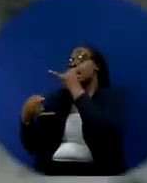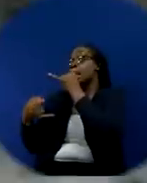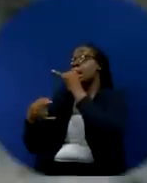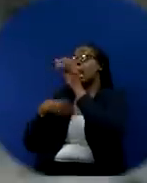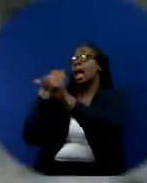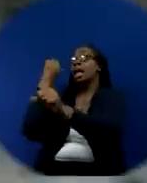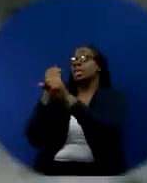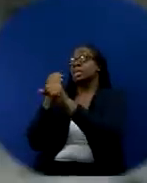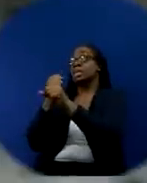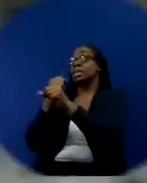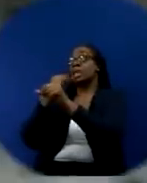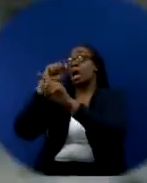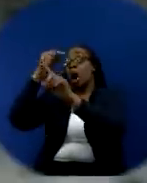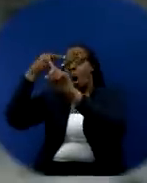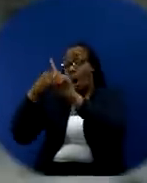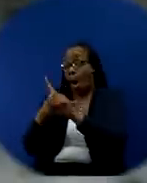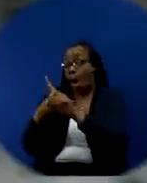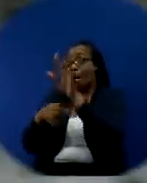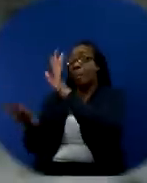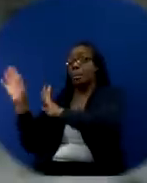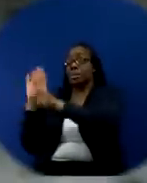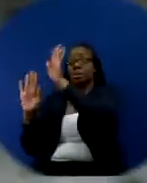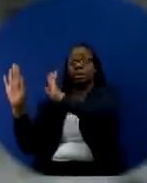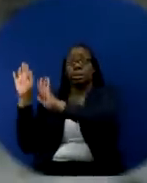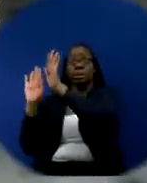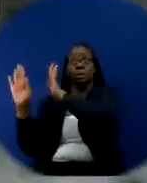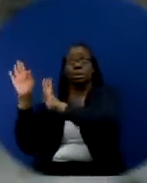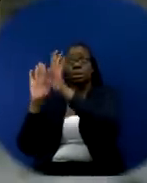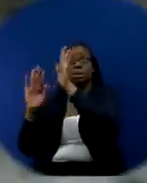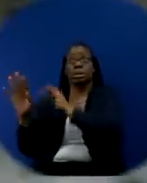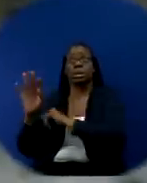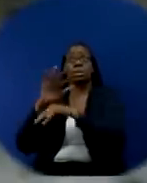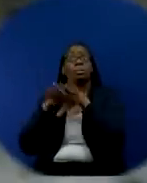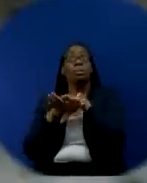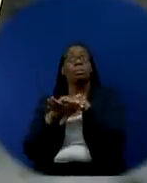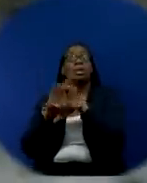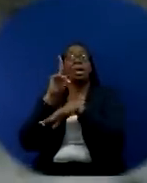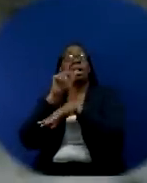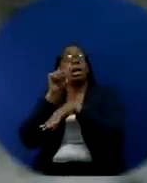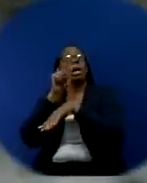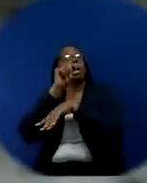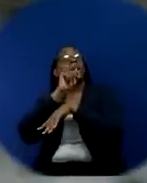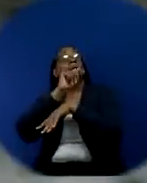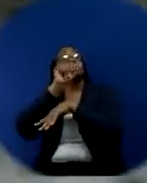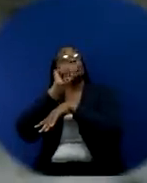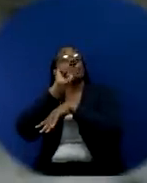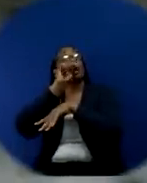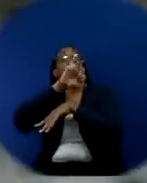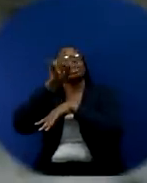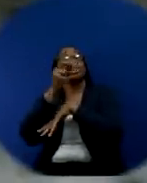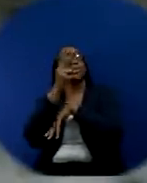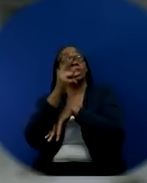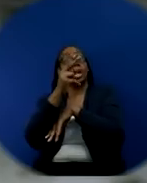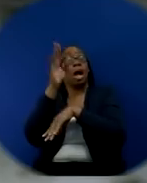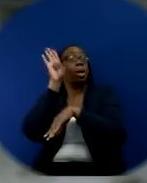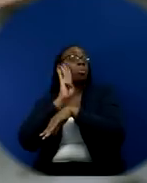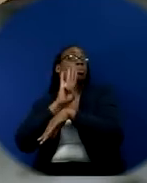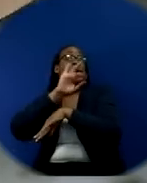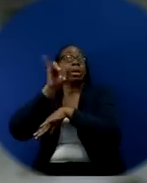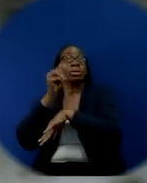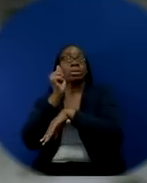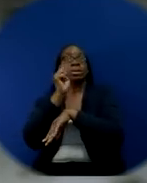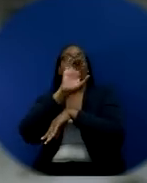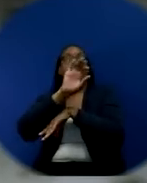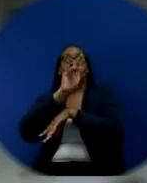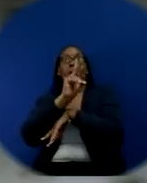a few months ago, a sister by the name of Katanji Brown Jackson wouldn't have been included at a certain table, a